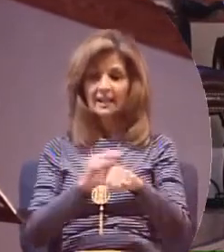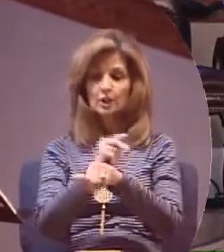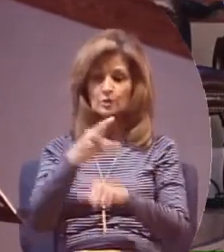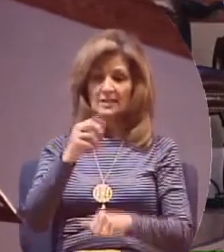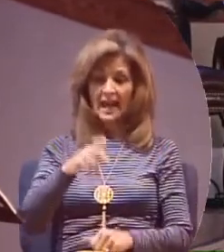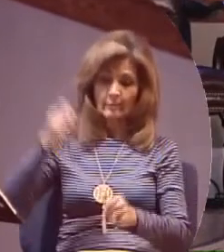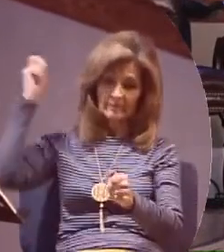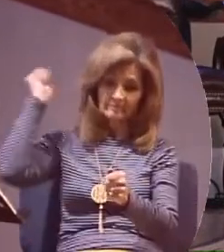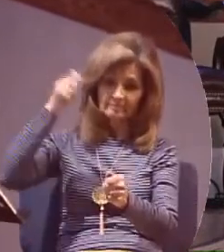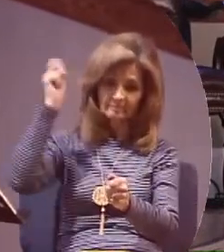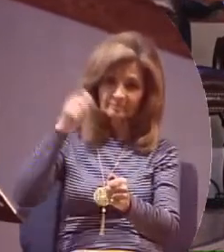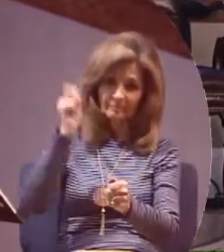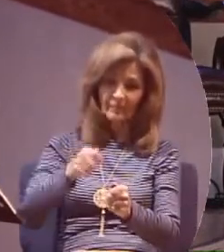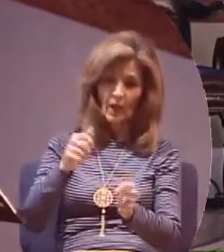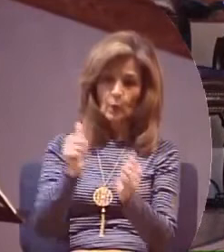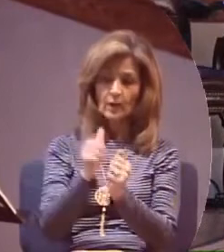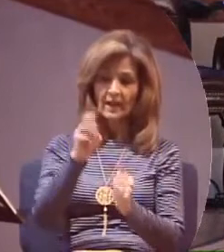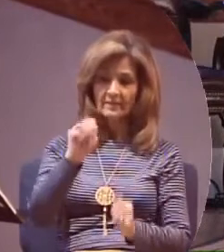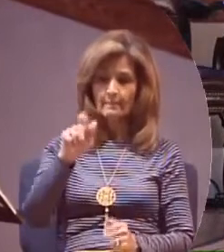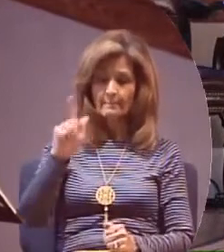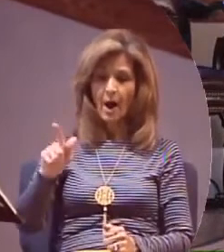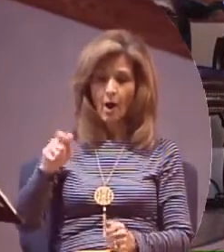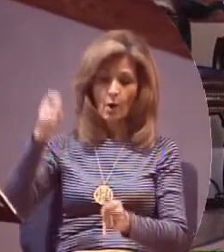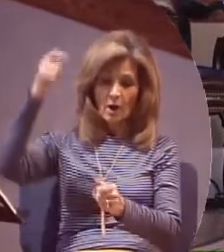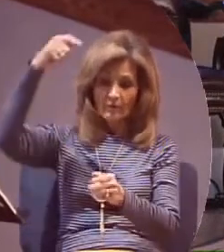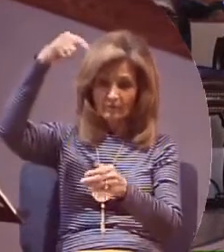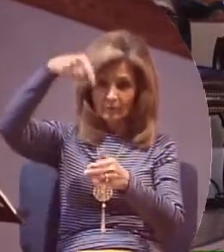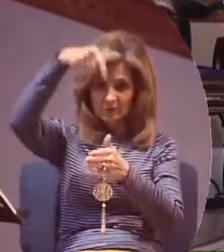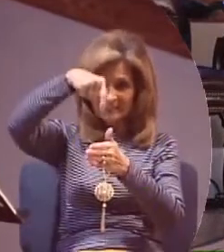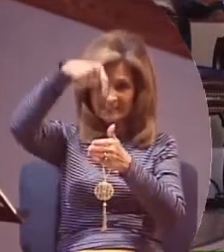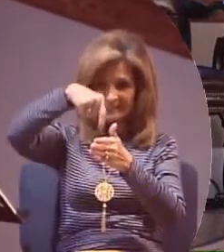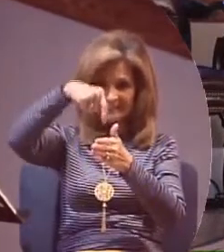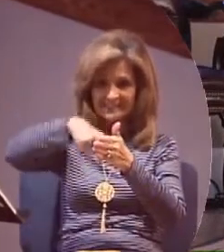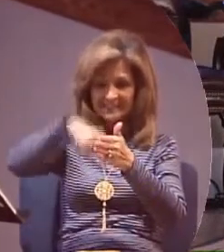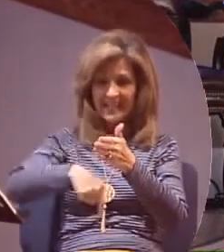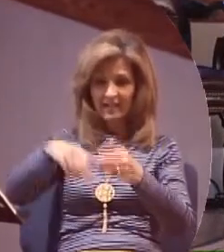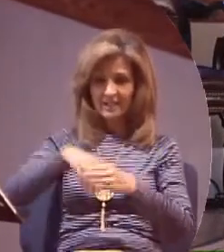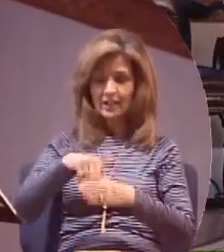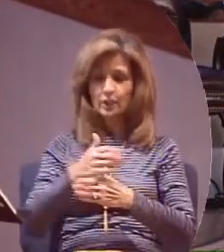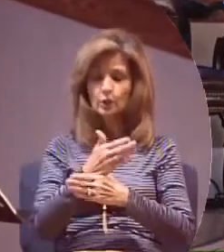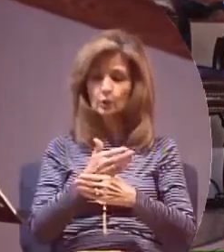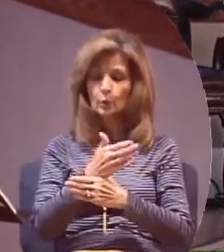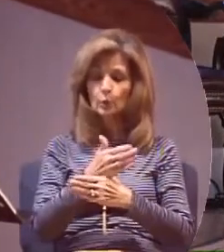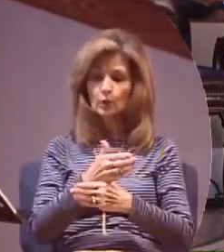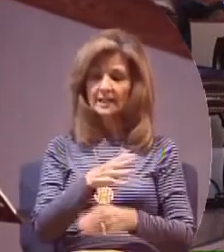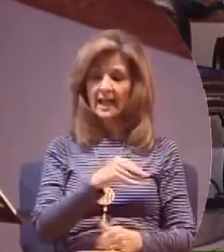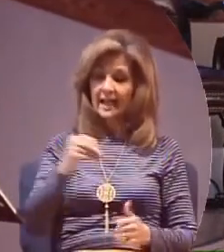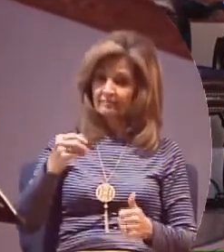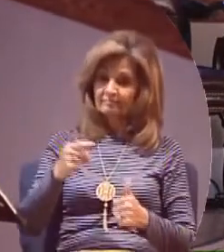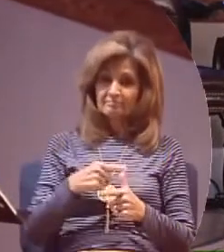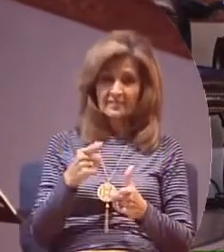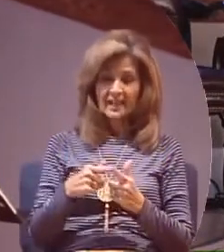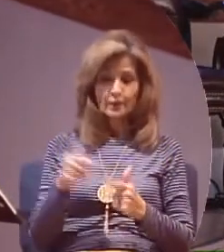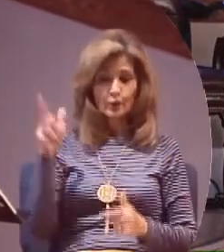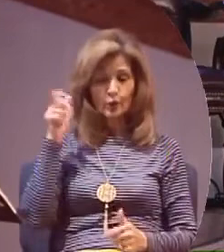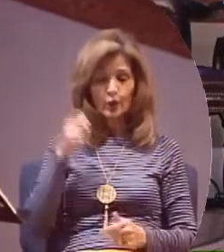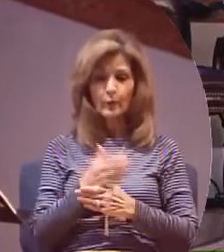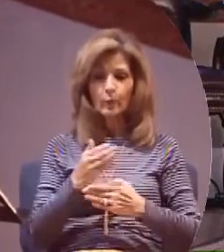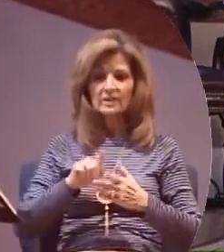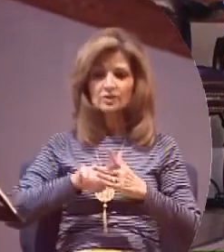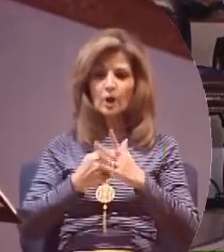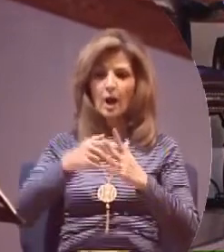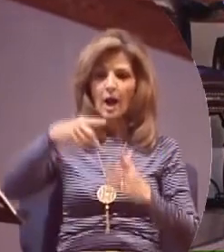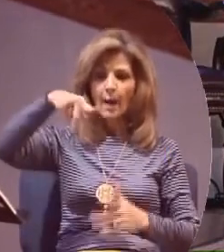side with the maul, and I'll start hitting that wedge, driving that wedge down into that wood, and the first thing you know, you hear that old wood start